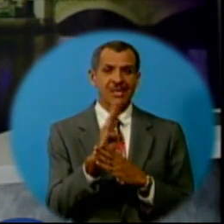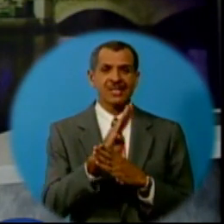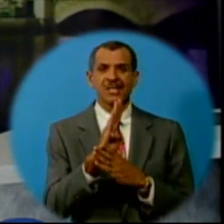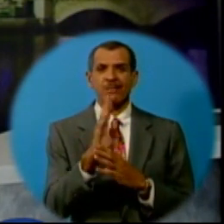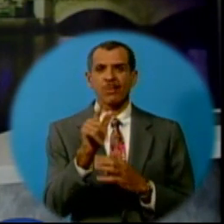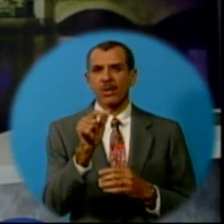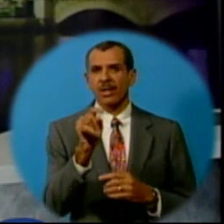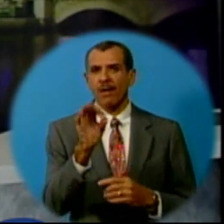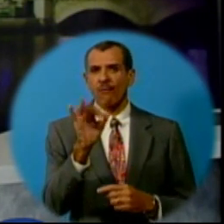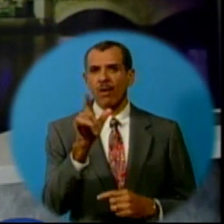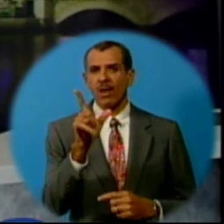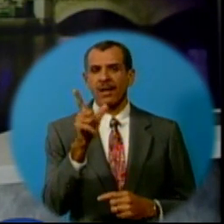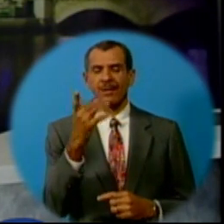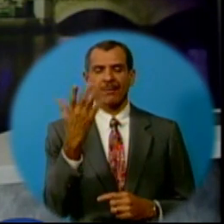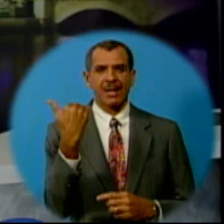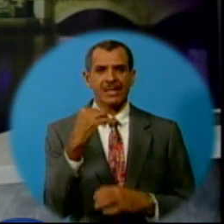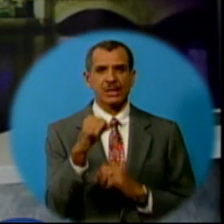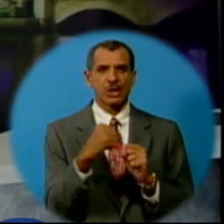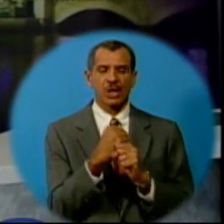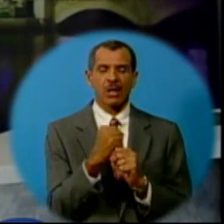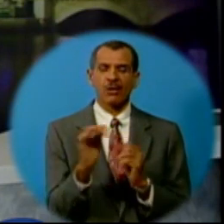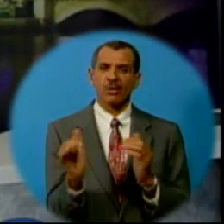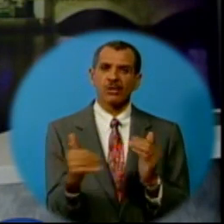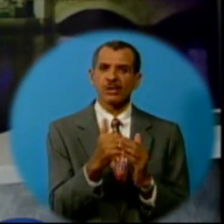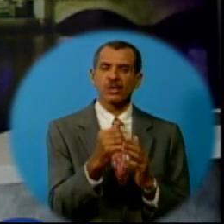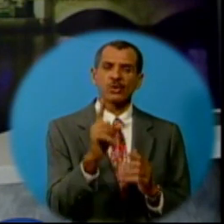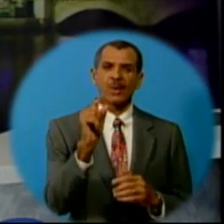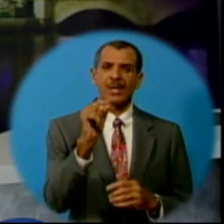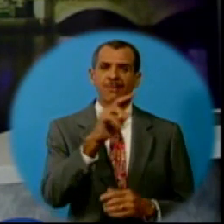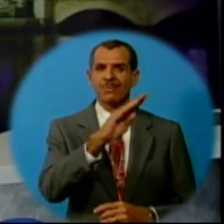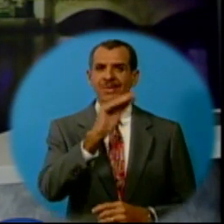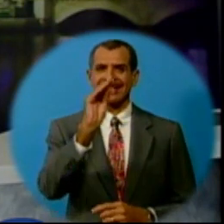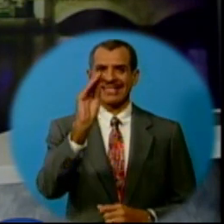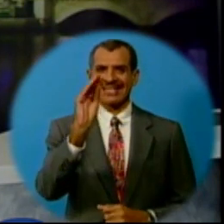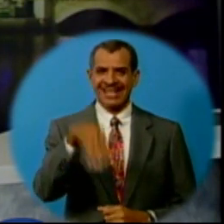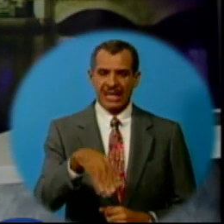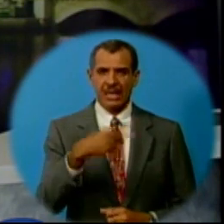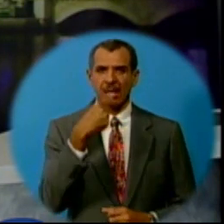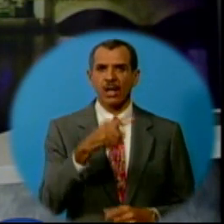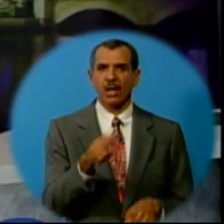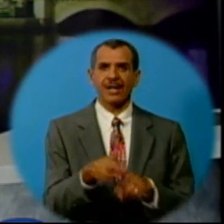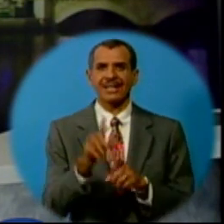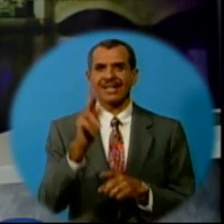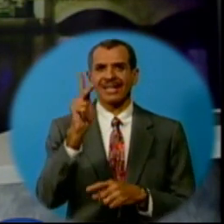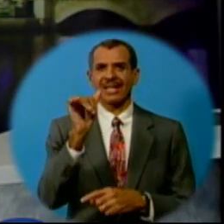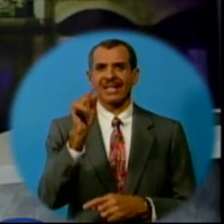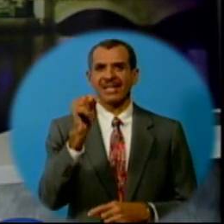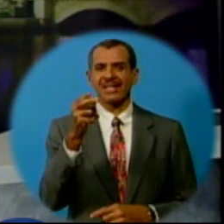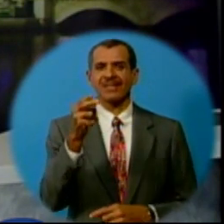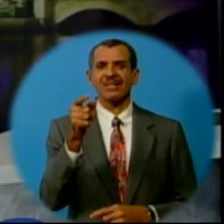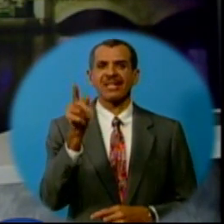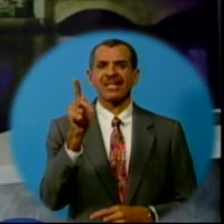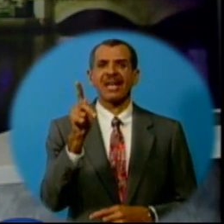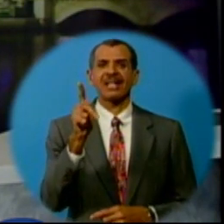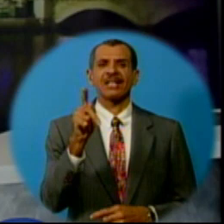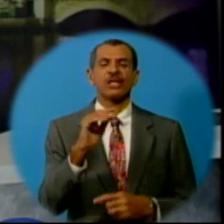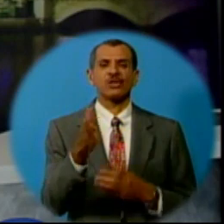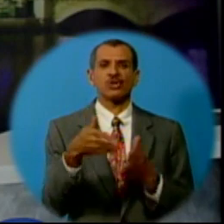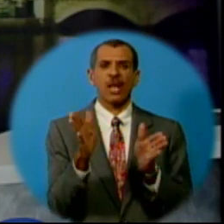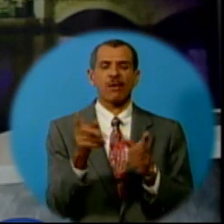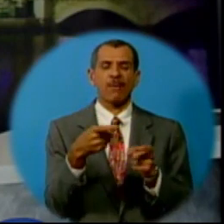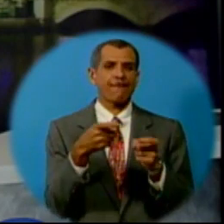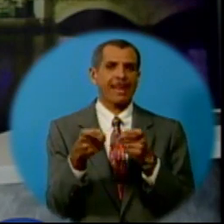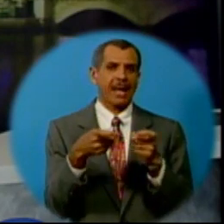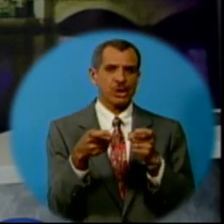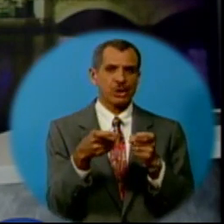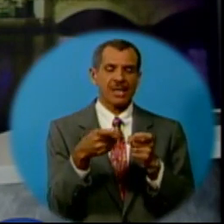in Barbados over the last year by almost 20%. That's according to Keith King, the general manager of the corporation. He